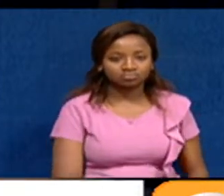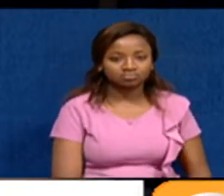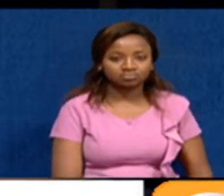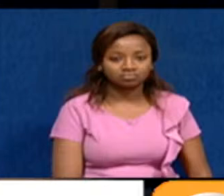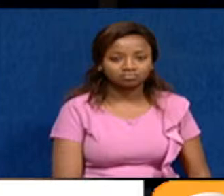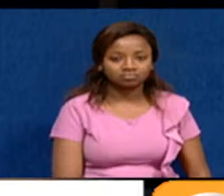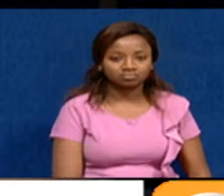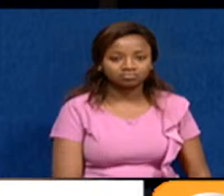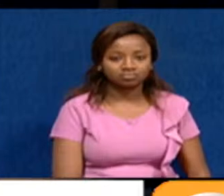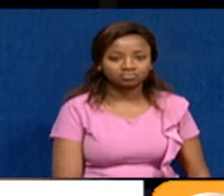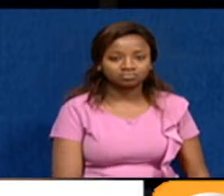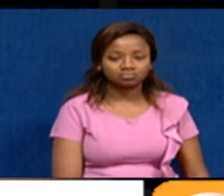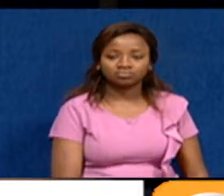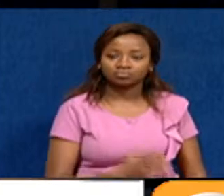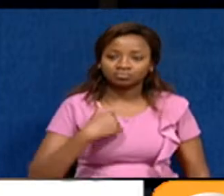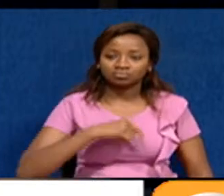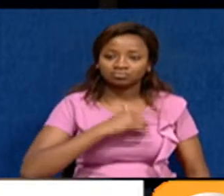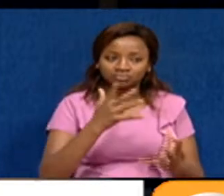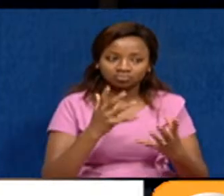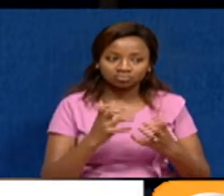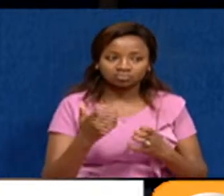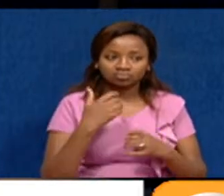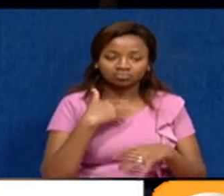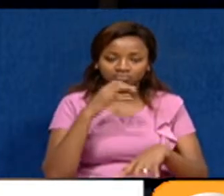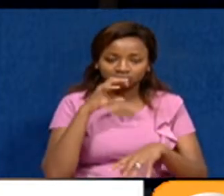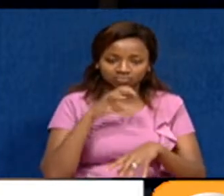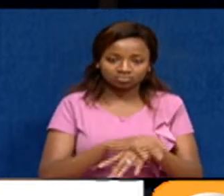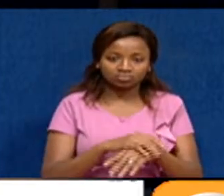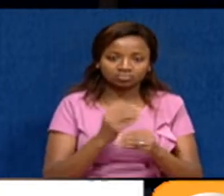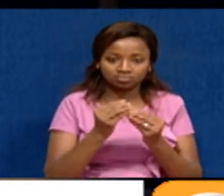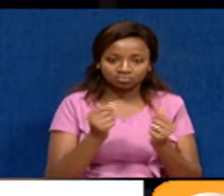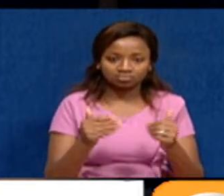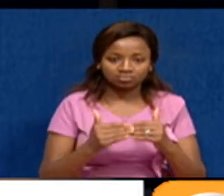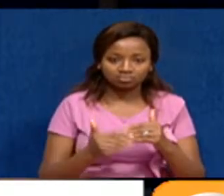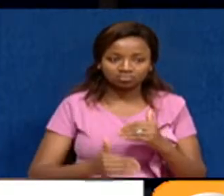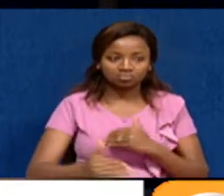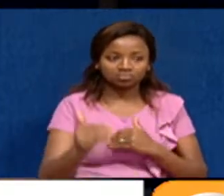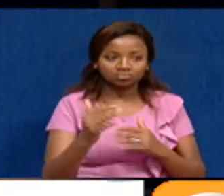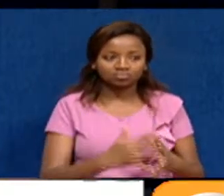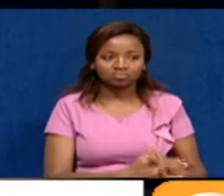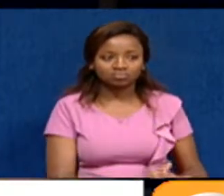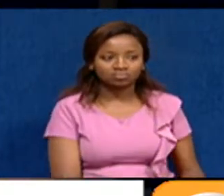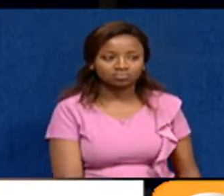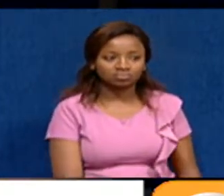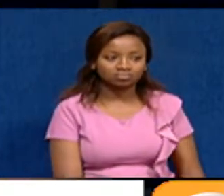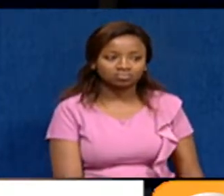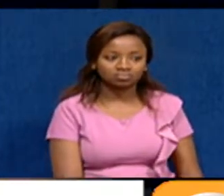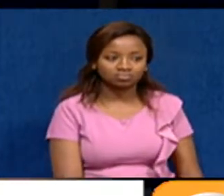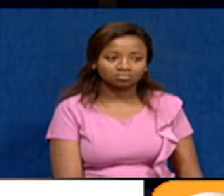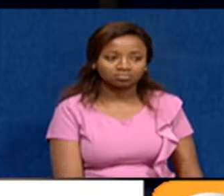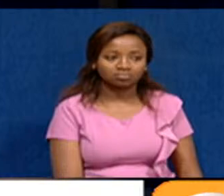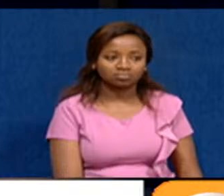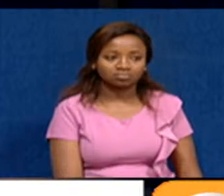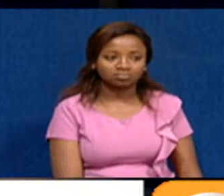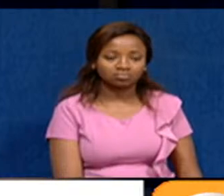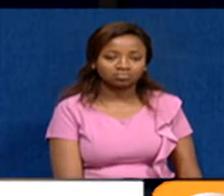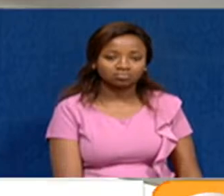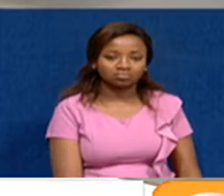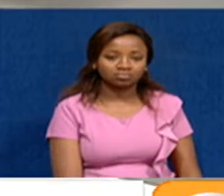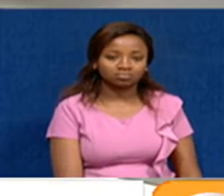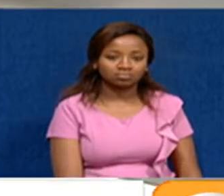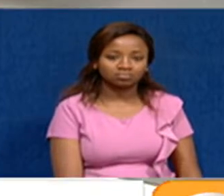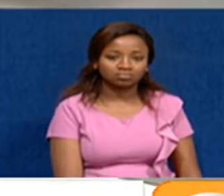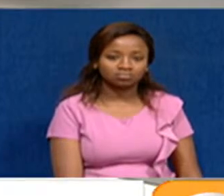must get to this so that we have a way forward. Okay, you know? I need to give the panel, the other panelists a chance to respond. So briefly, please,